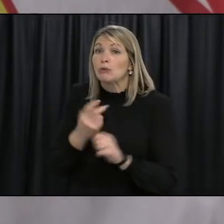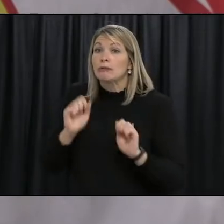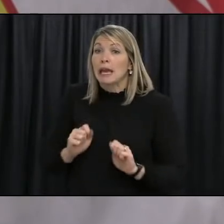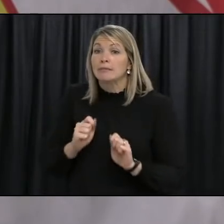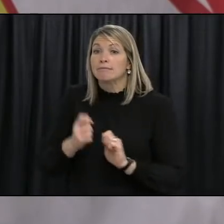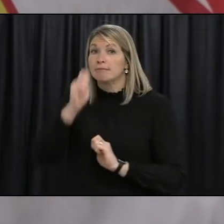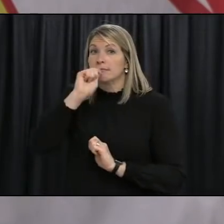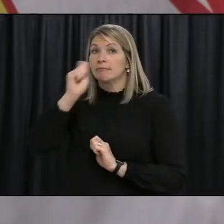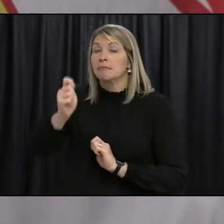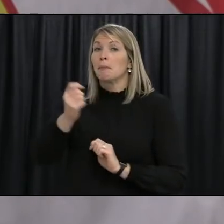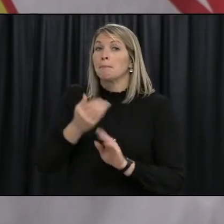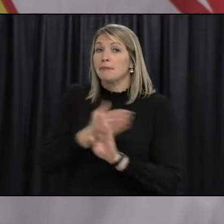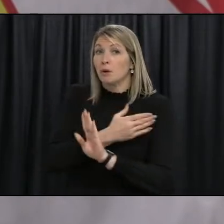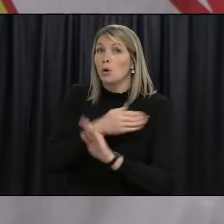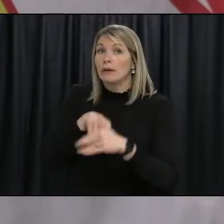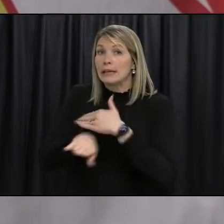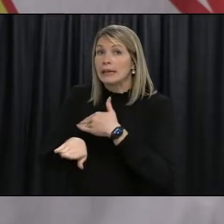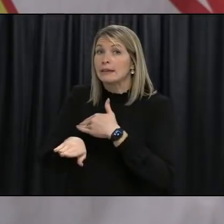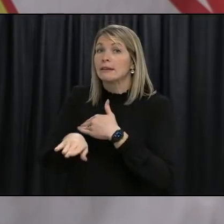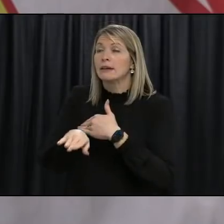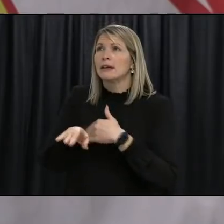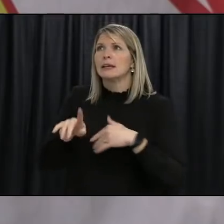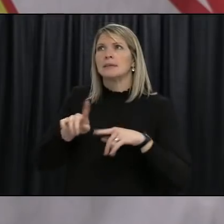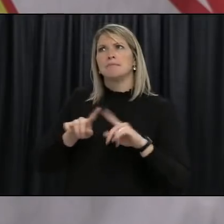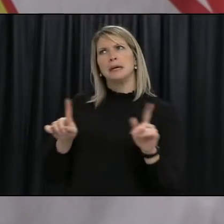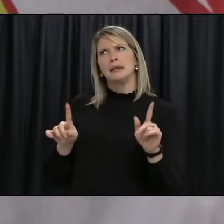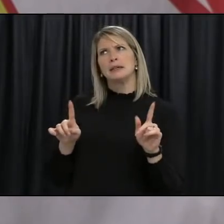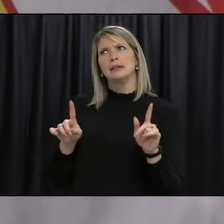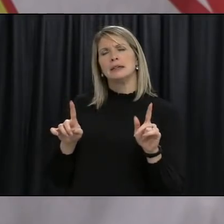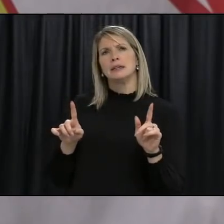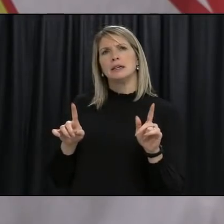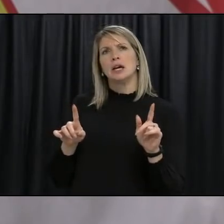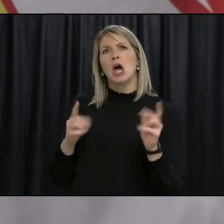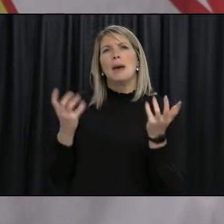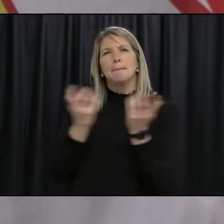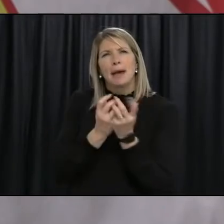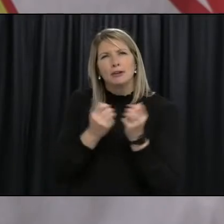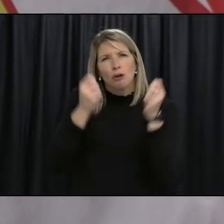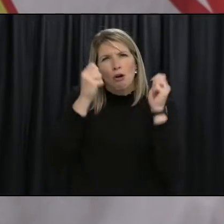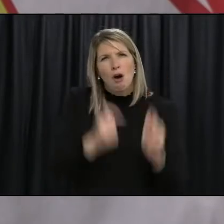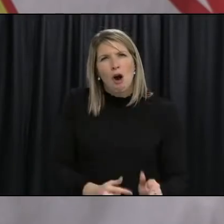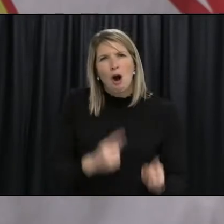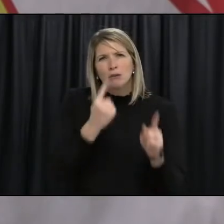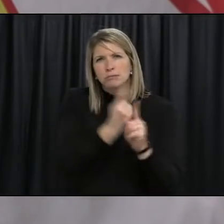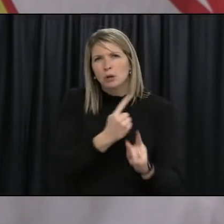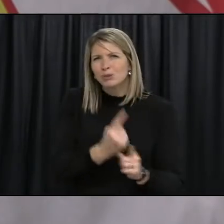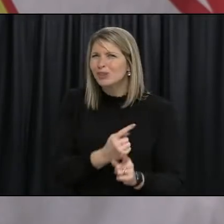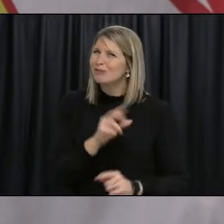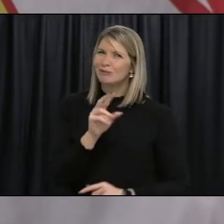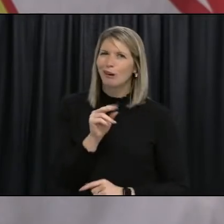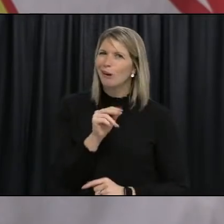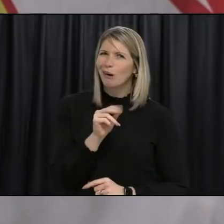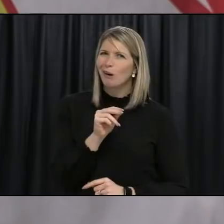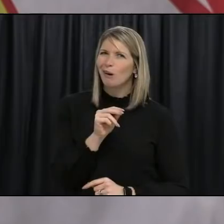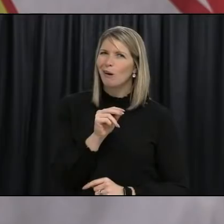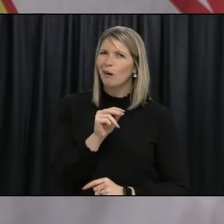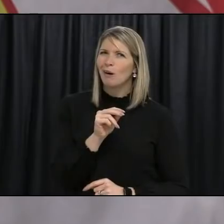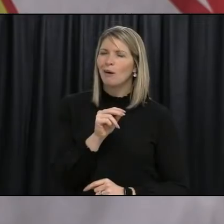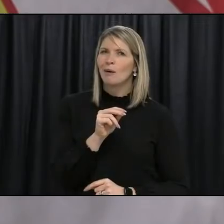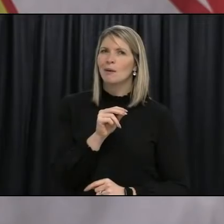entry testing is not something that we can use for everybody. We have to look at how we use that